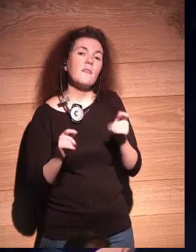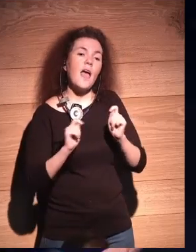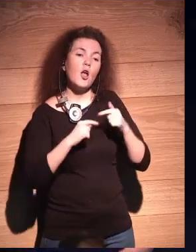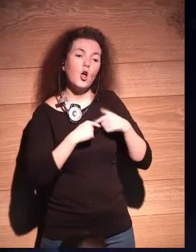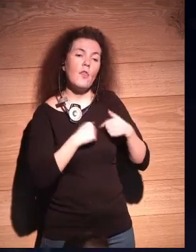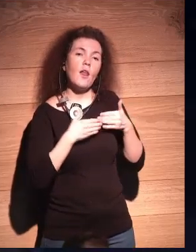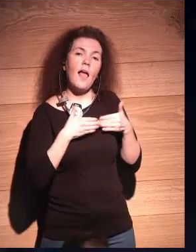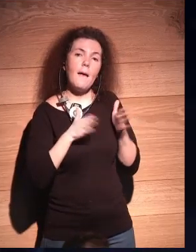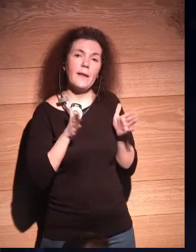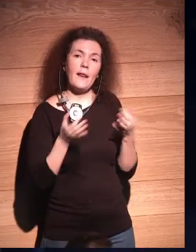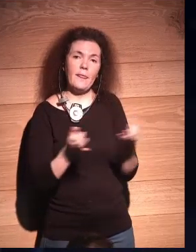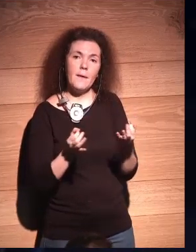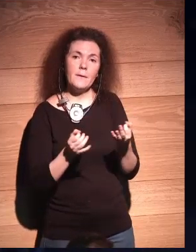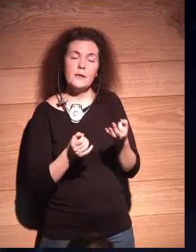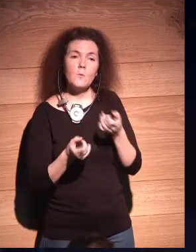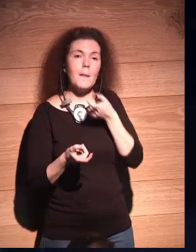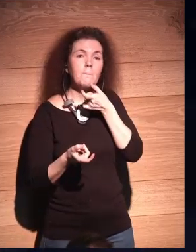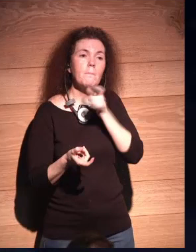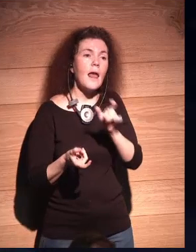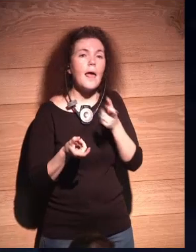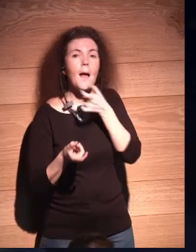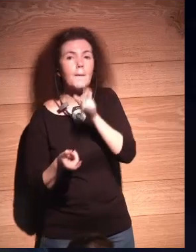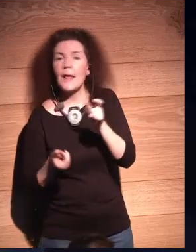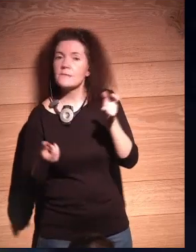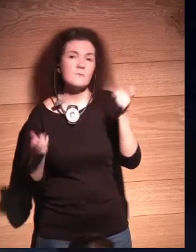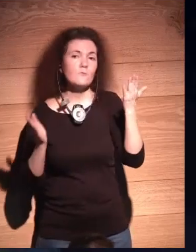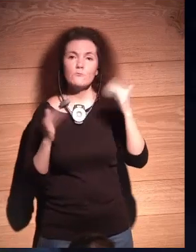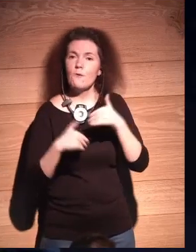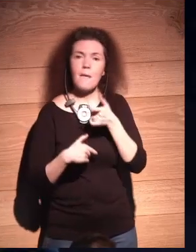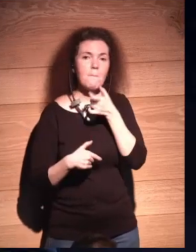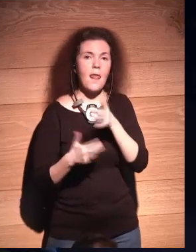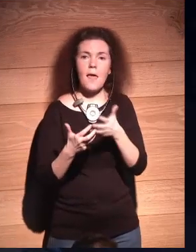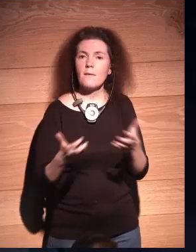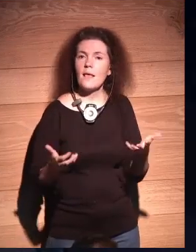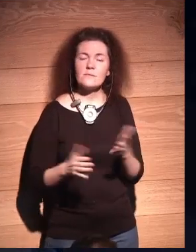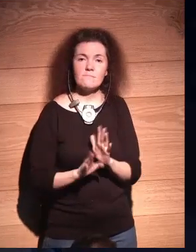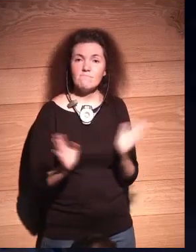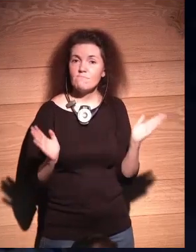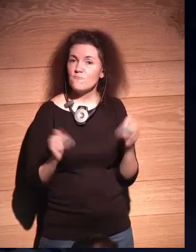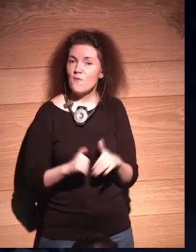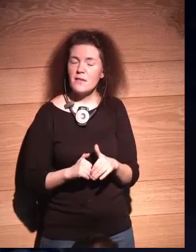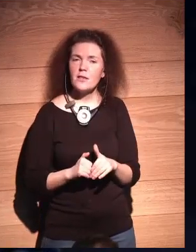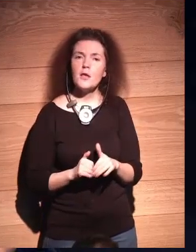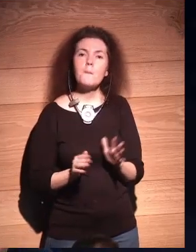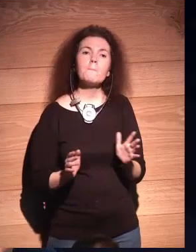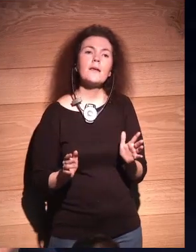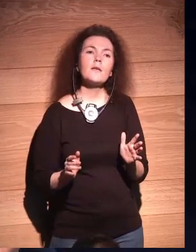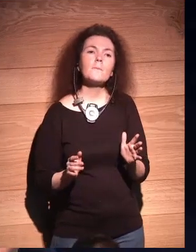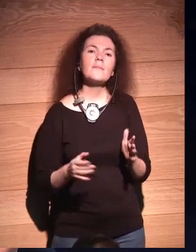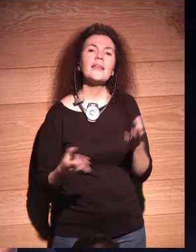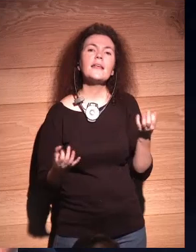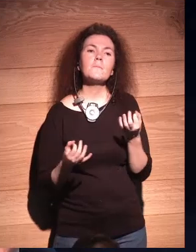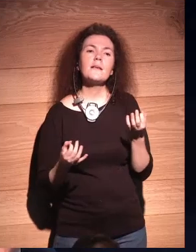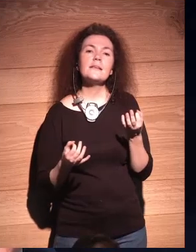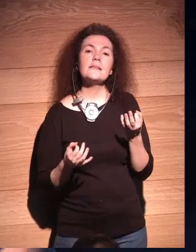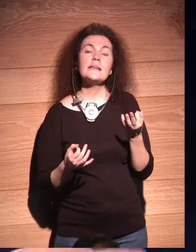astounding. So, fortunately, it doesn't work to put it into a context exactly,